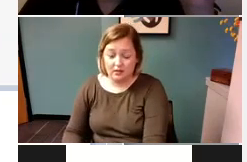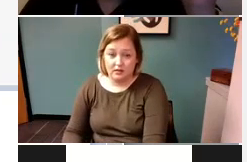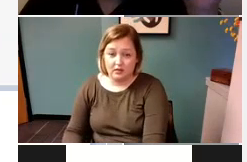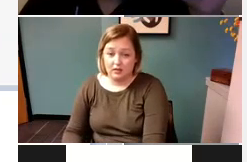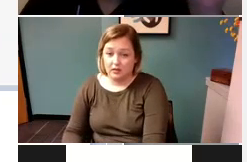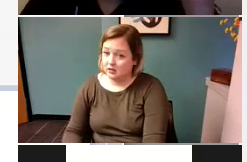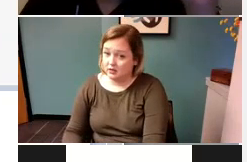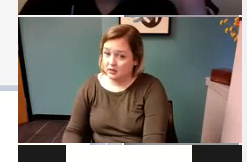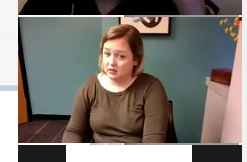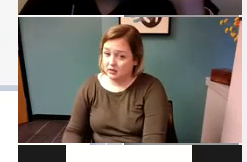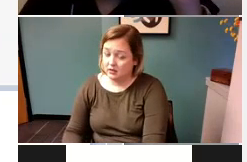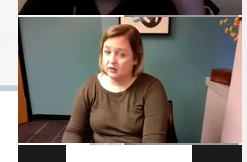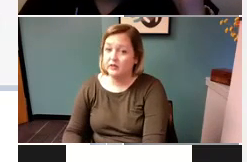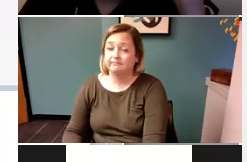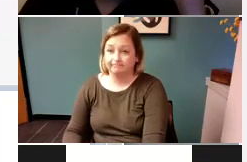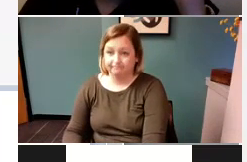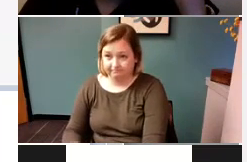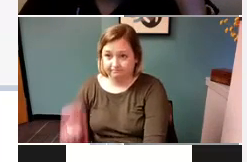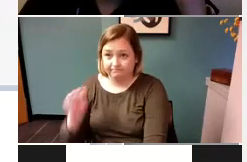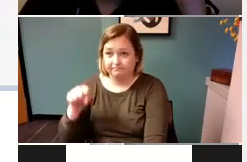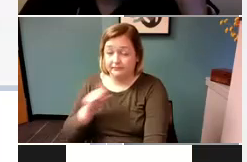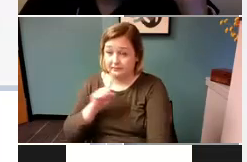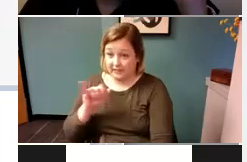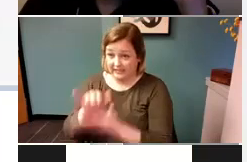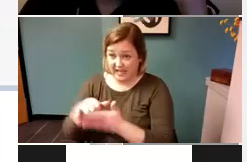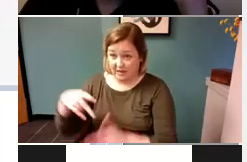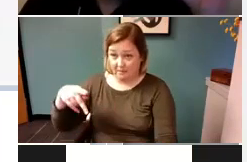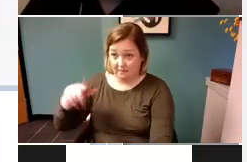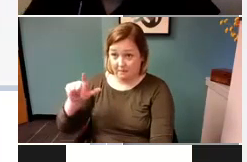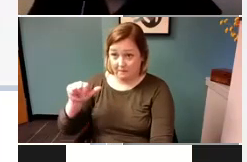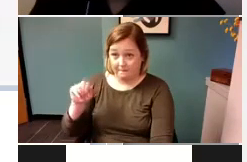Yes. And is this a planar graph?